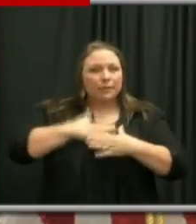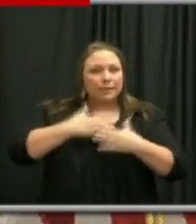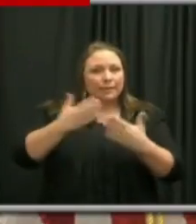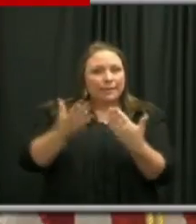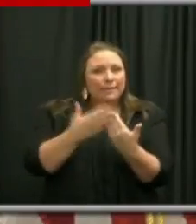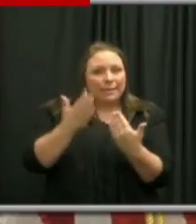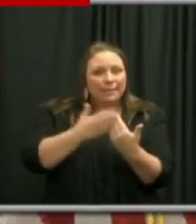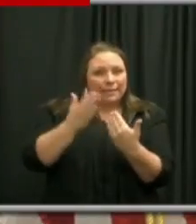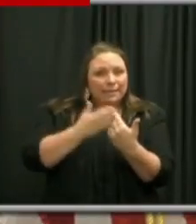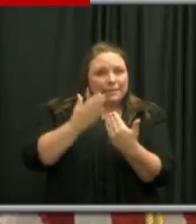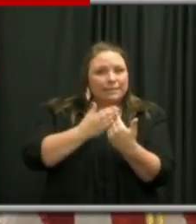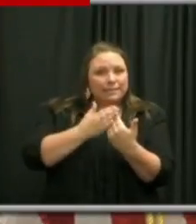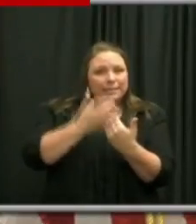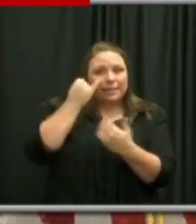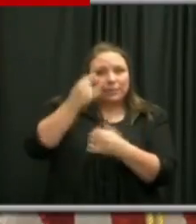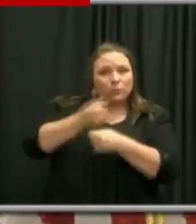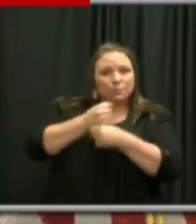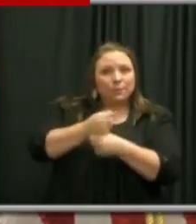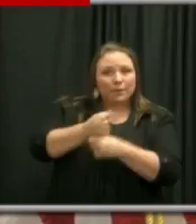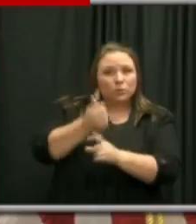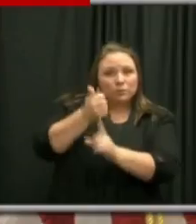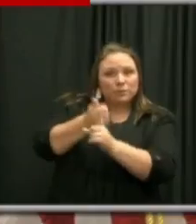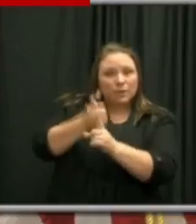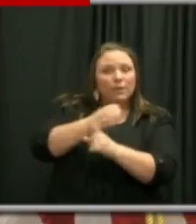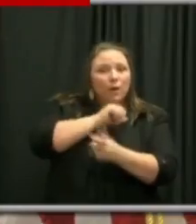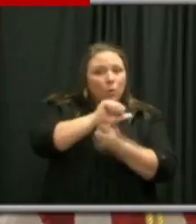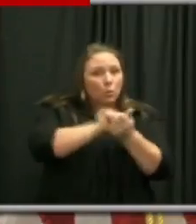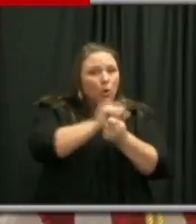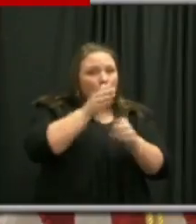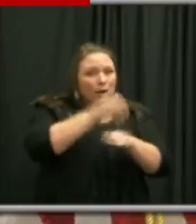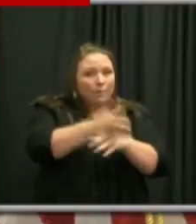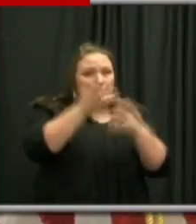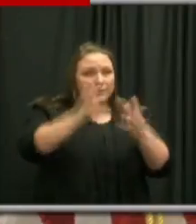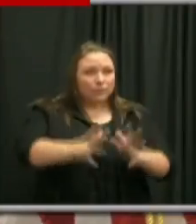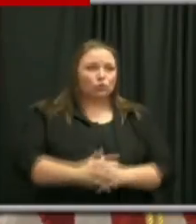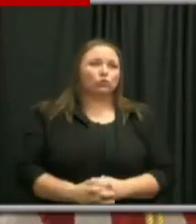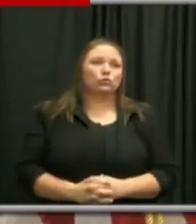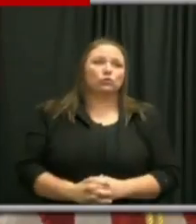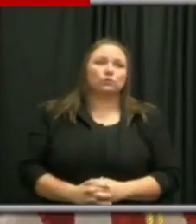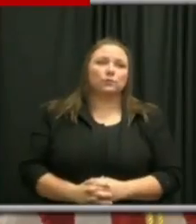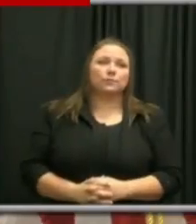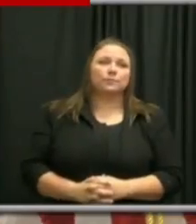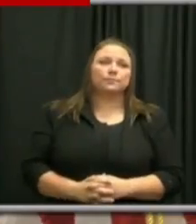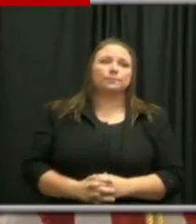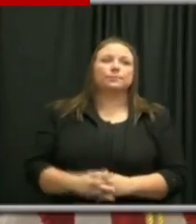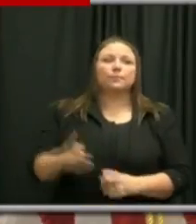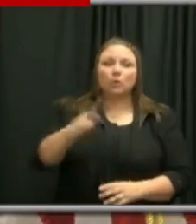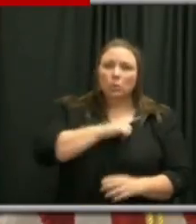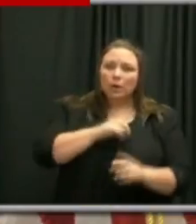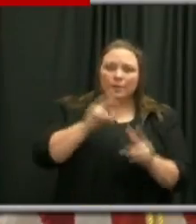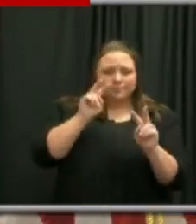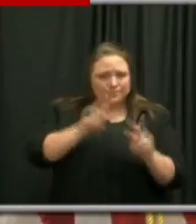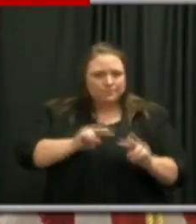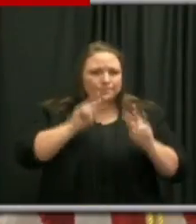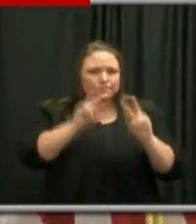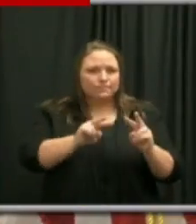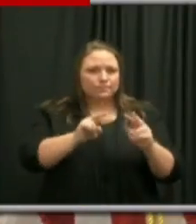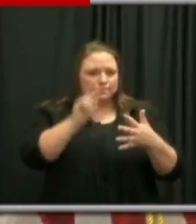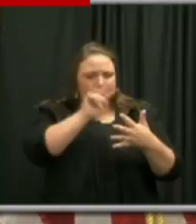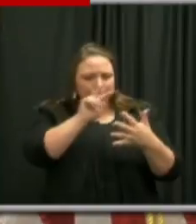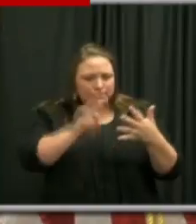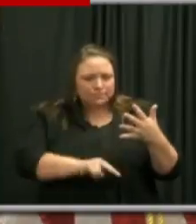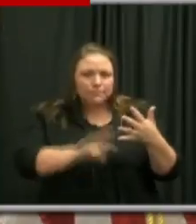if the face covering is homemade, and wash it after use. We are continuing to closely examine the public